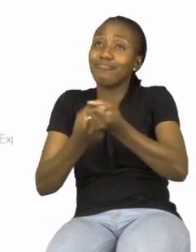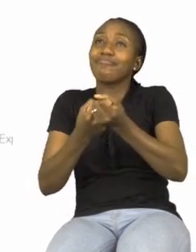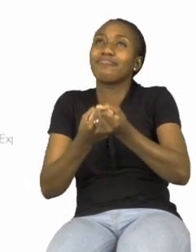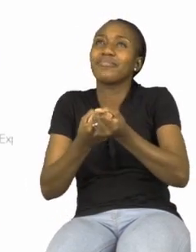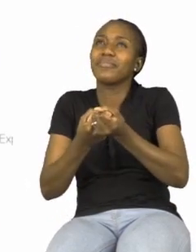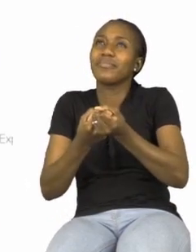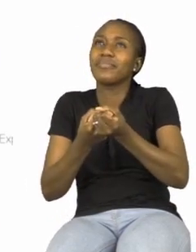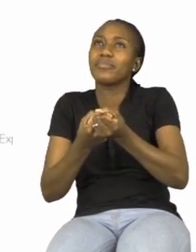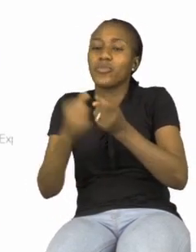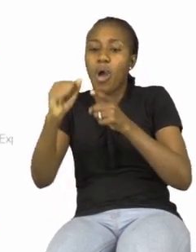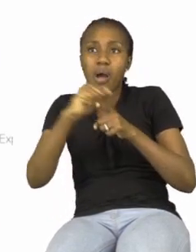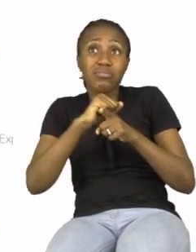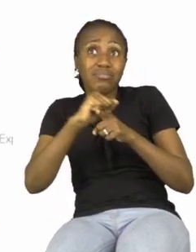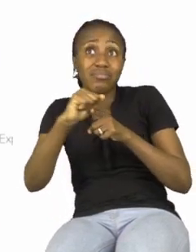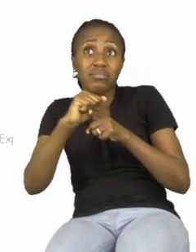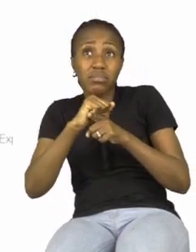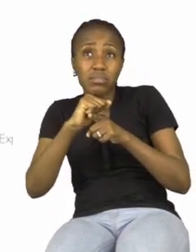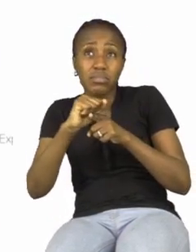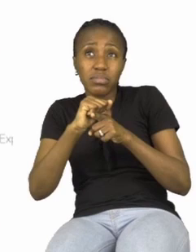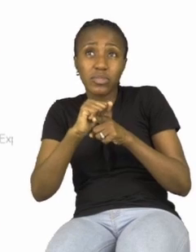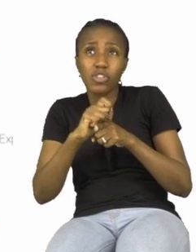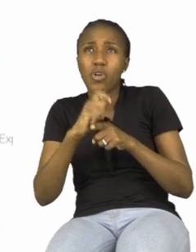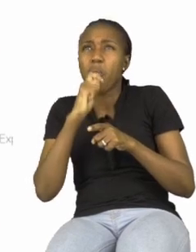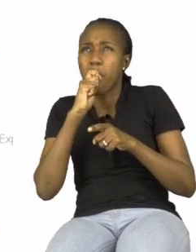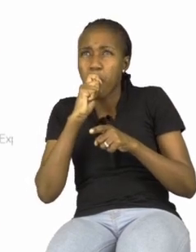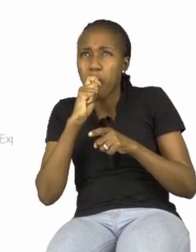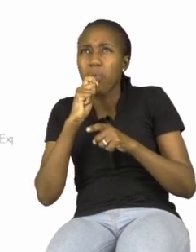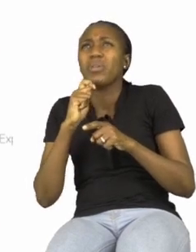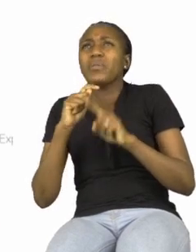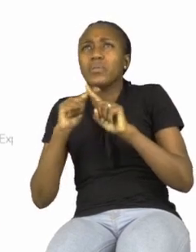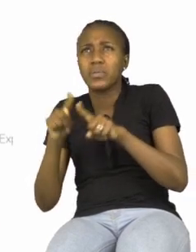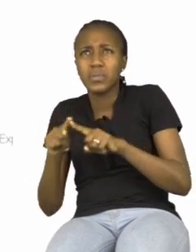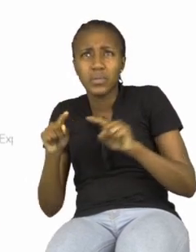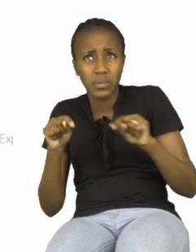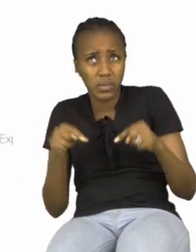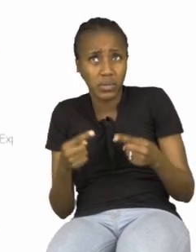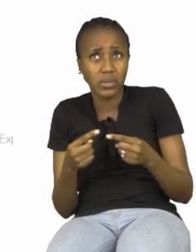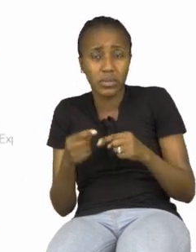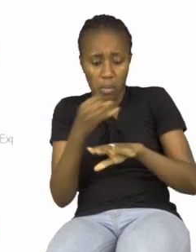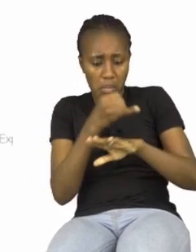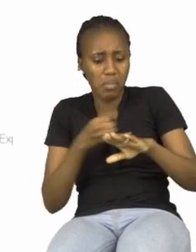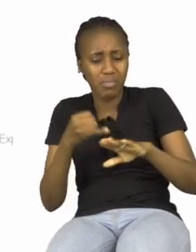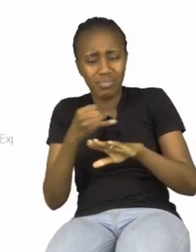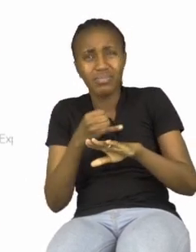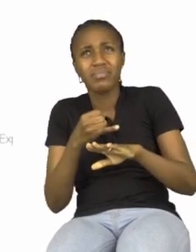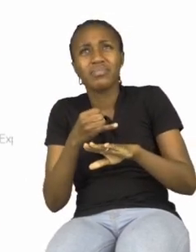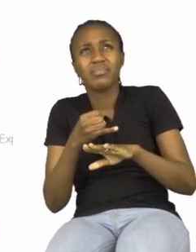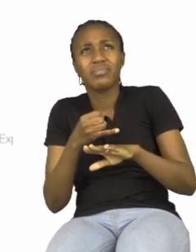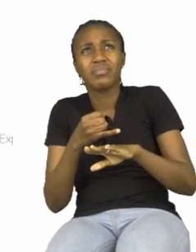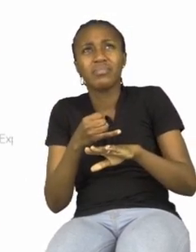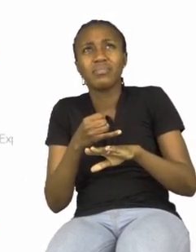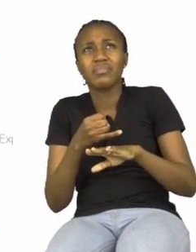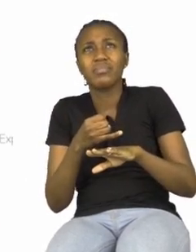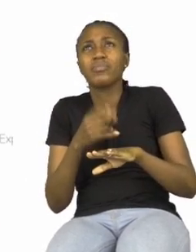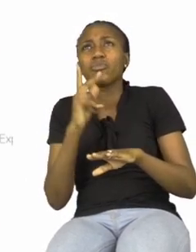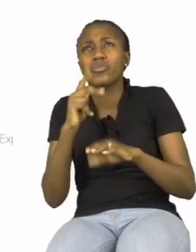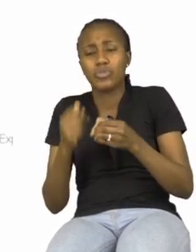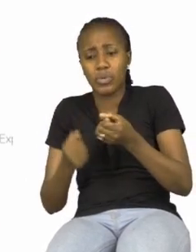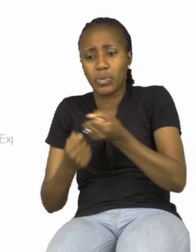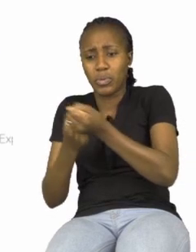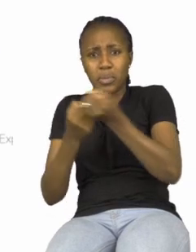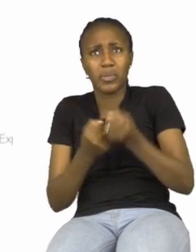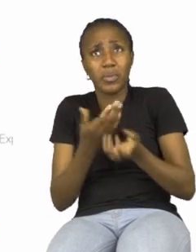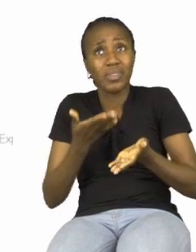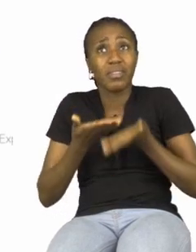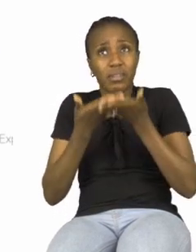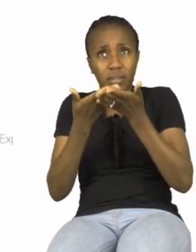coaching, in terms of umpiring, in terms of facilities, in terms of assisting with the leagues. So